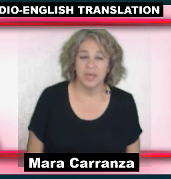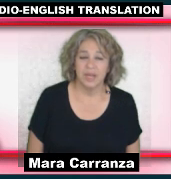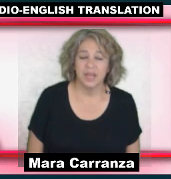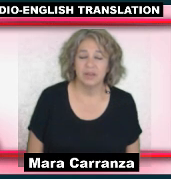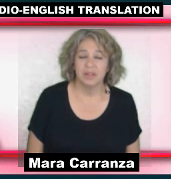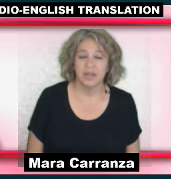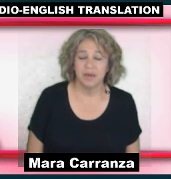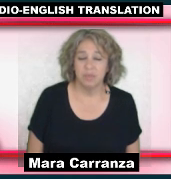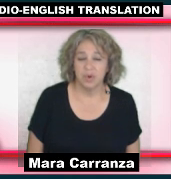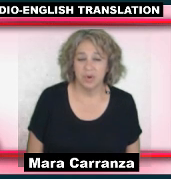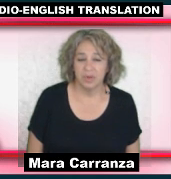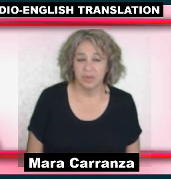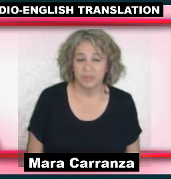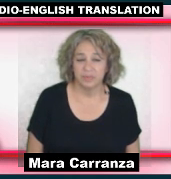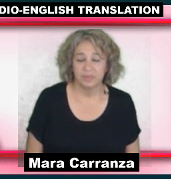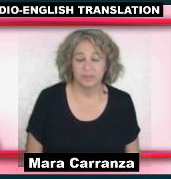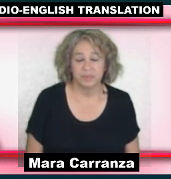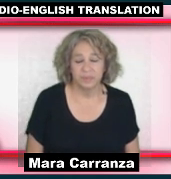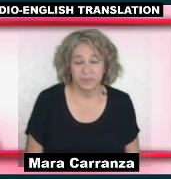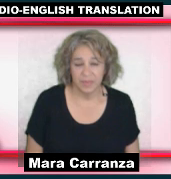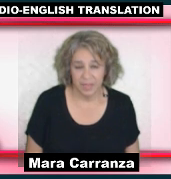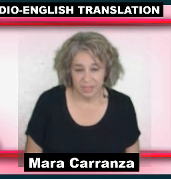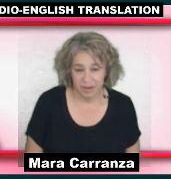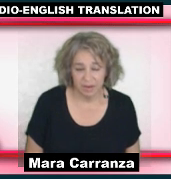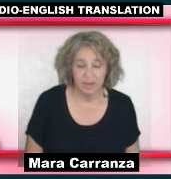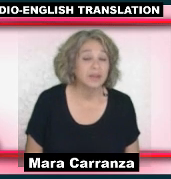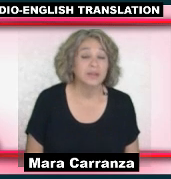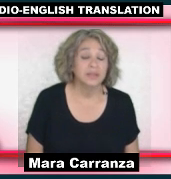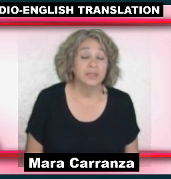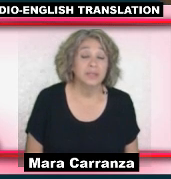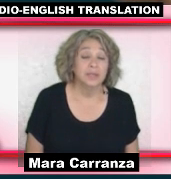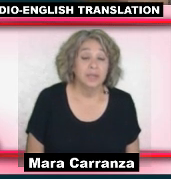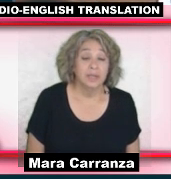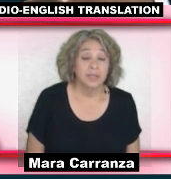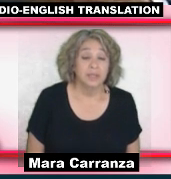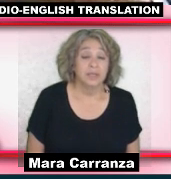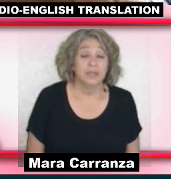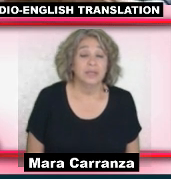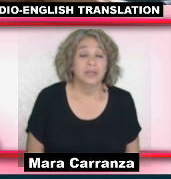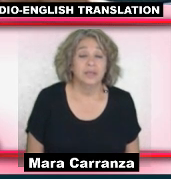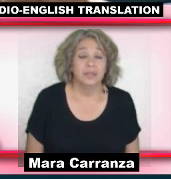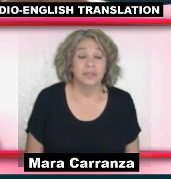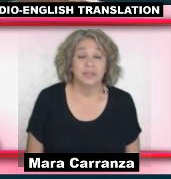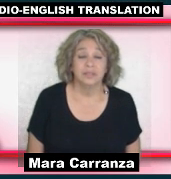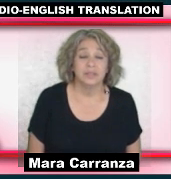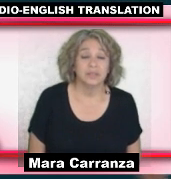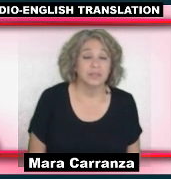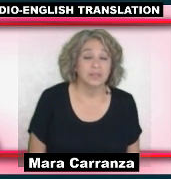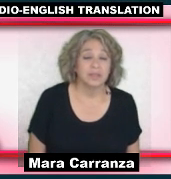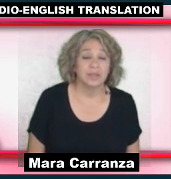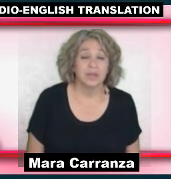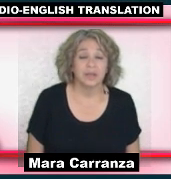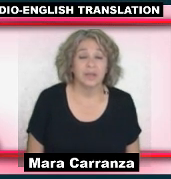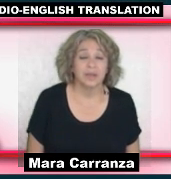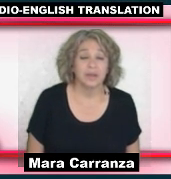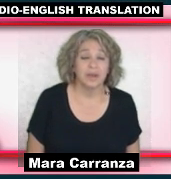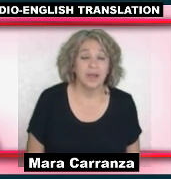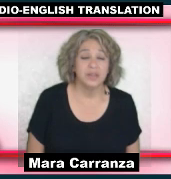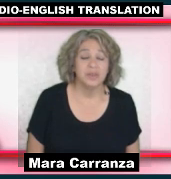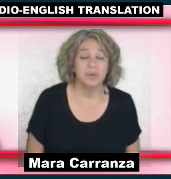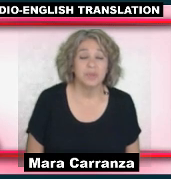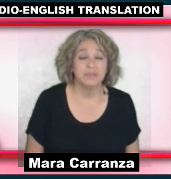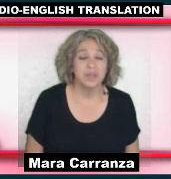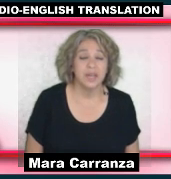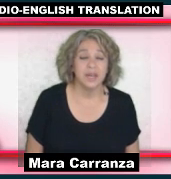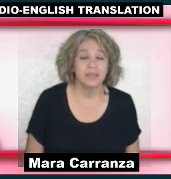What legal and moral things entonces, are. No creo yo que nada que sea injusto. I